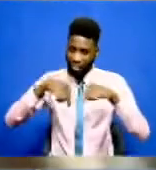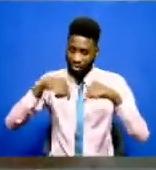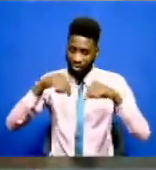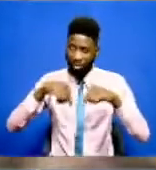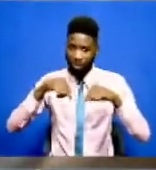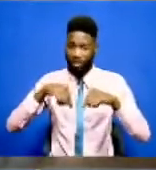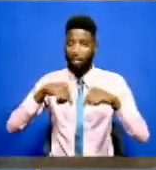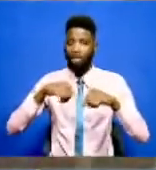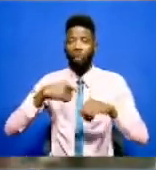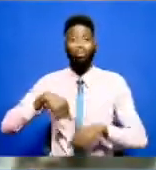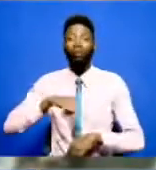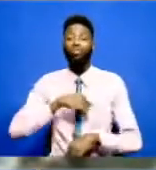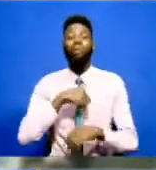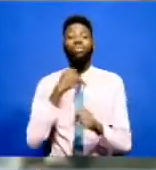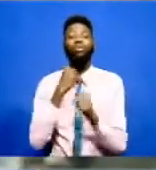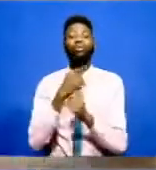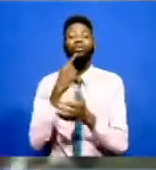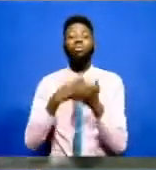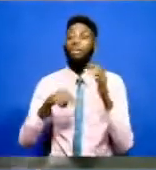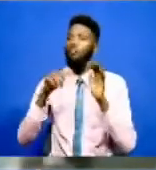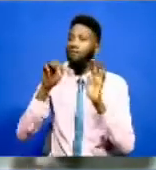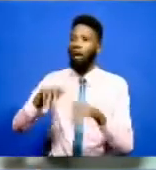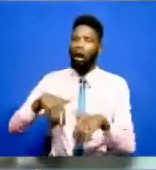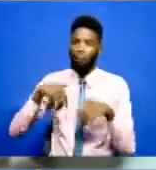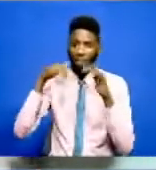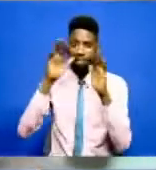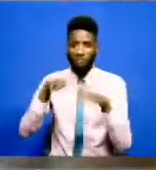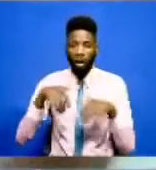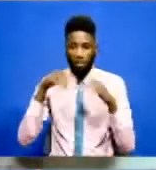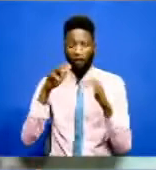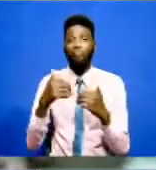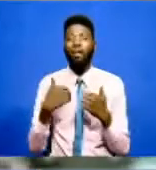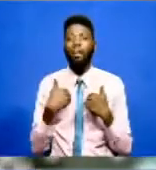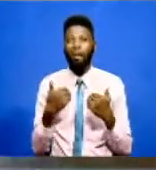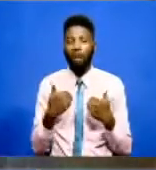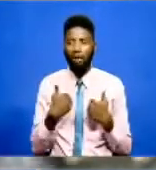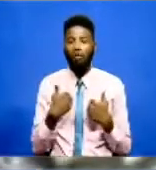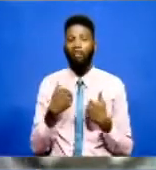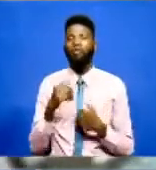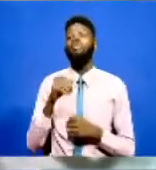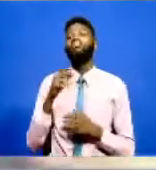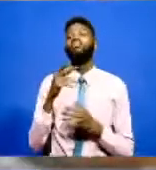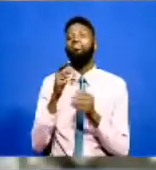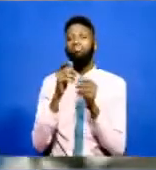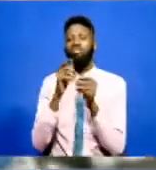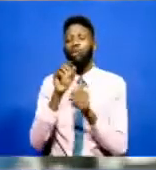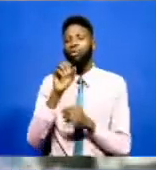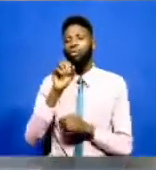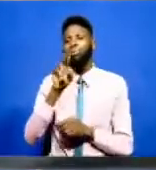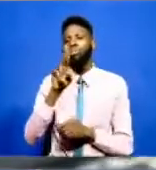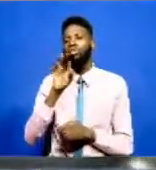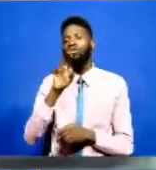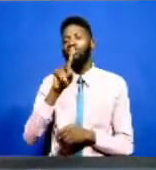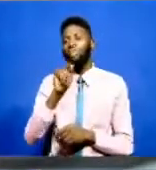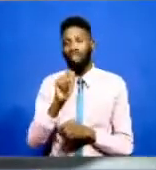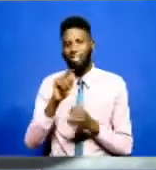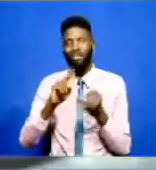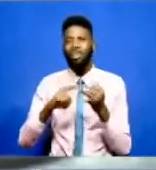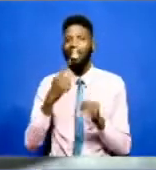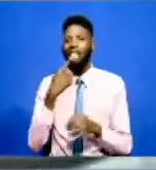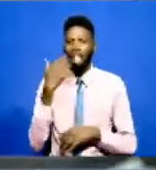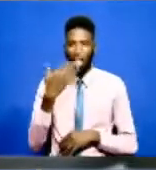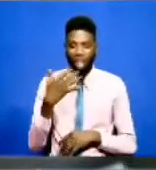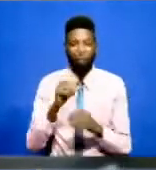kile kitu tunafanya hapa ni kilimo, tunakuza mazao aina ya ufuta, nyanya, mahindi. Na barabara